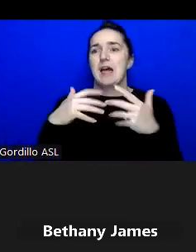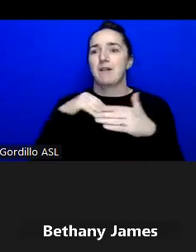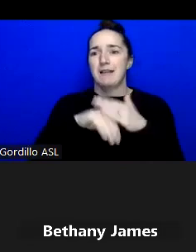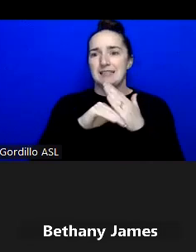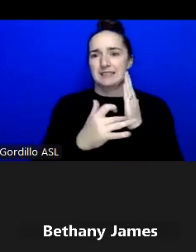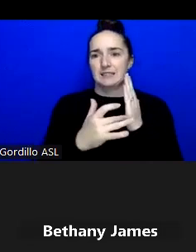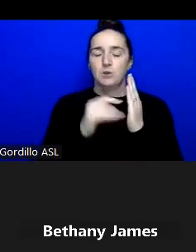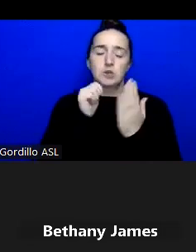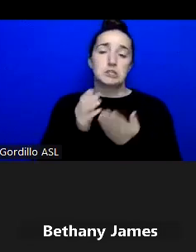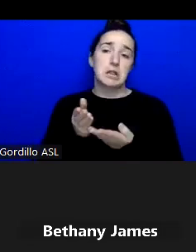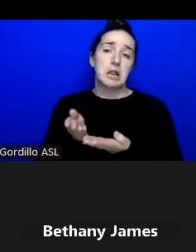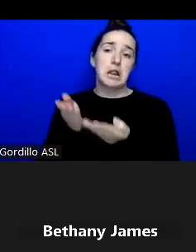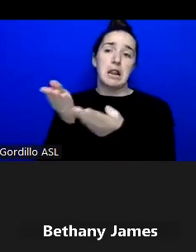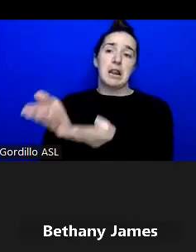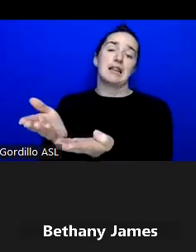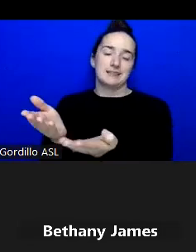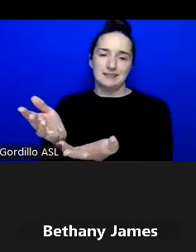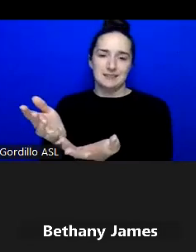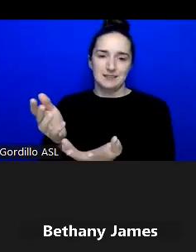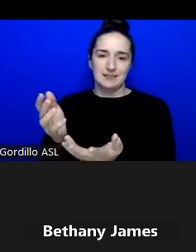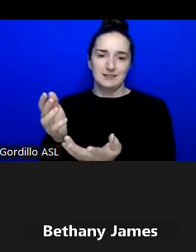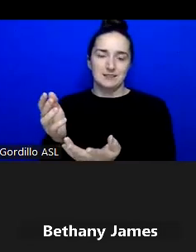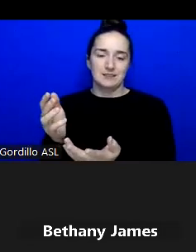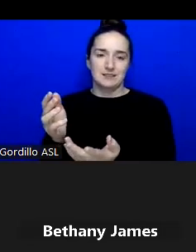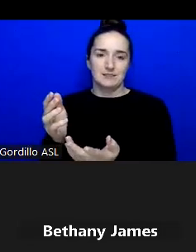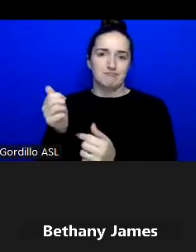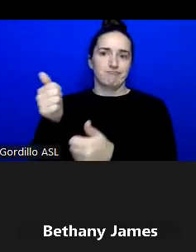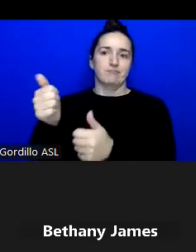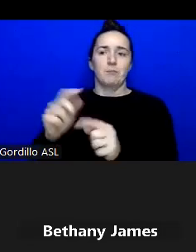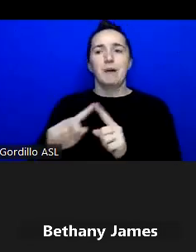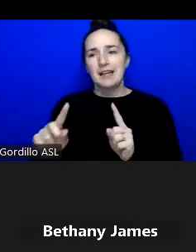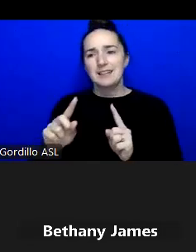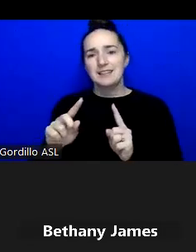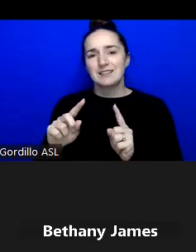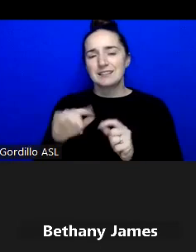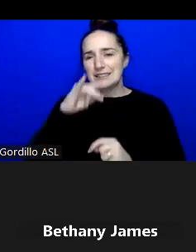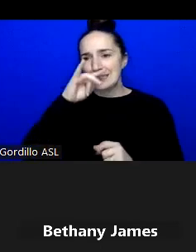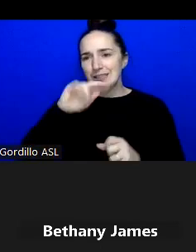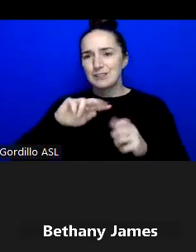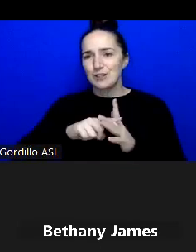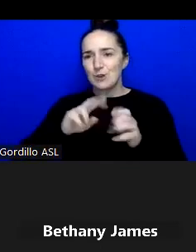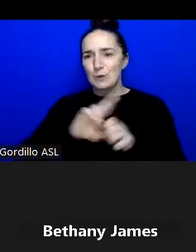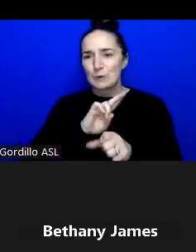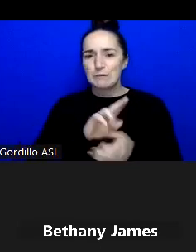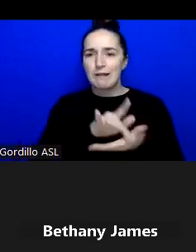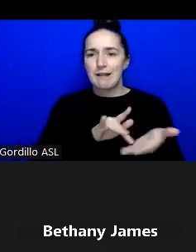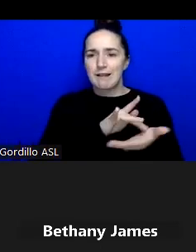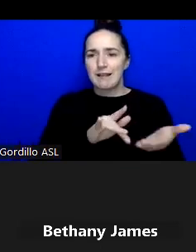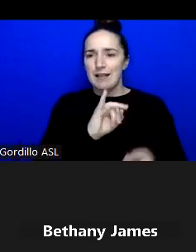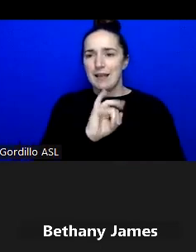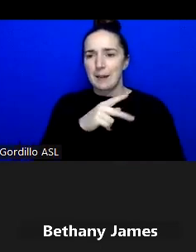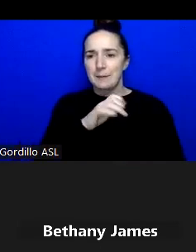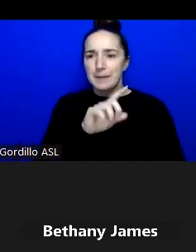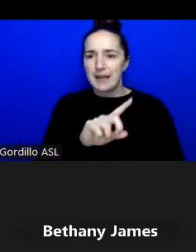don't give them the ability to just plan things, ad nauseum, but, they start using iPads or tablets right from the get-go. As soon as